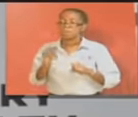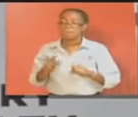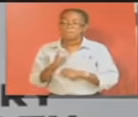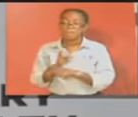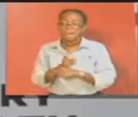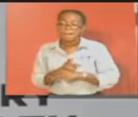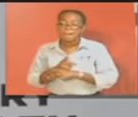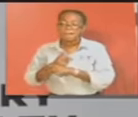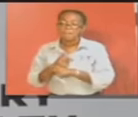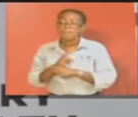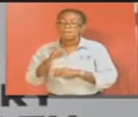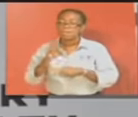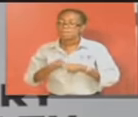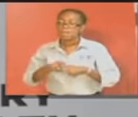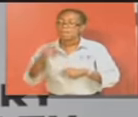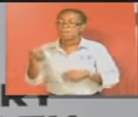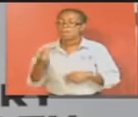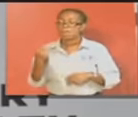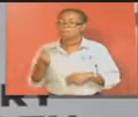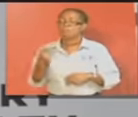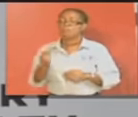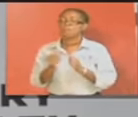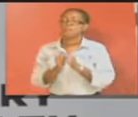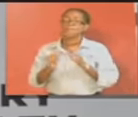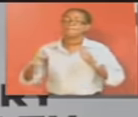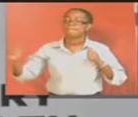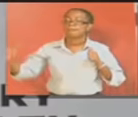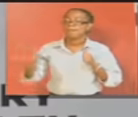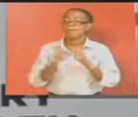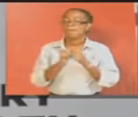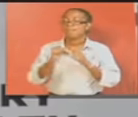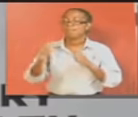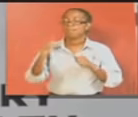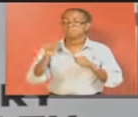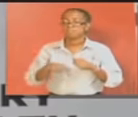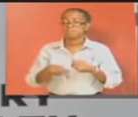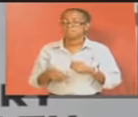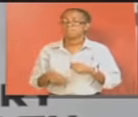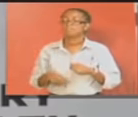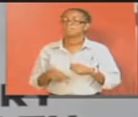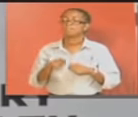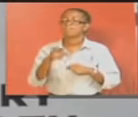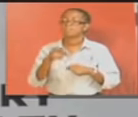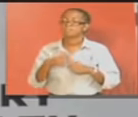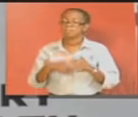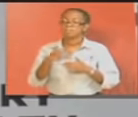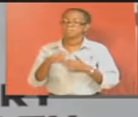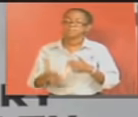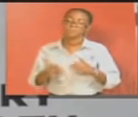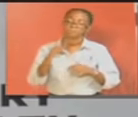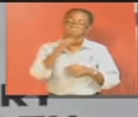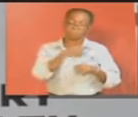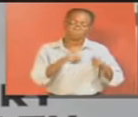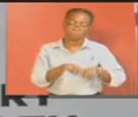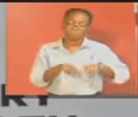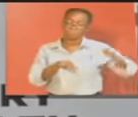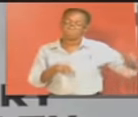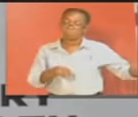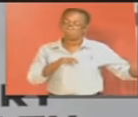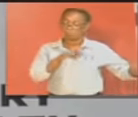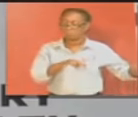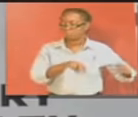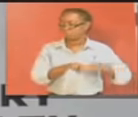we inform relatives in terms of the transfer process, and the person is self-quarantined at home with monitoring by